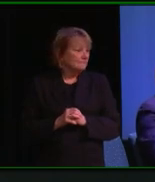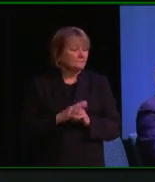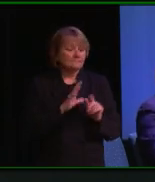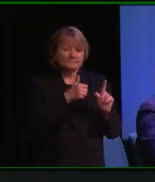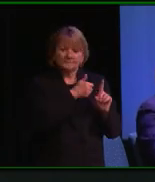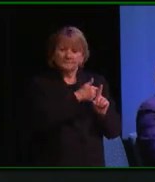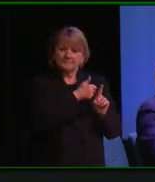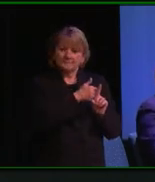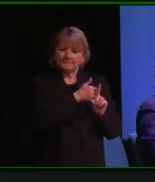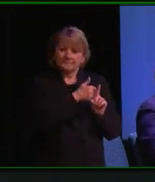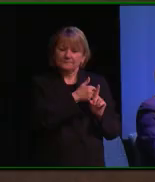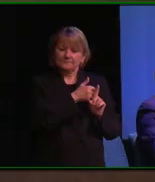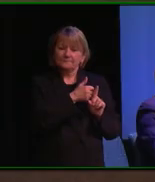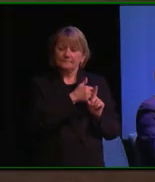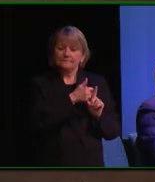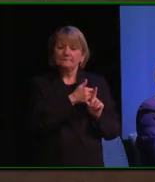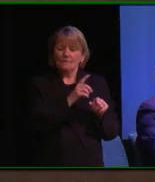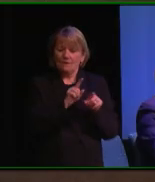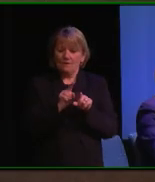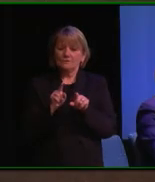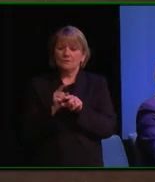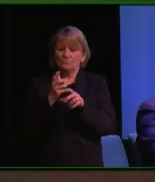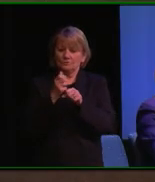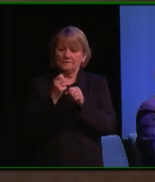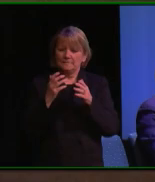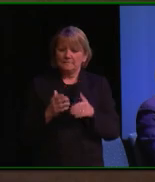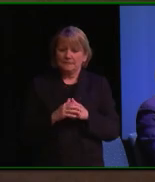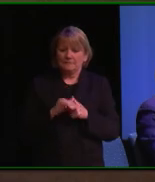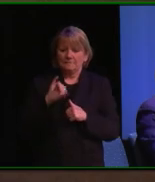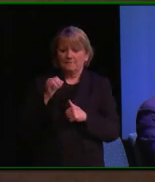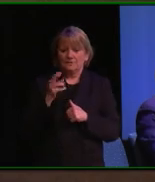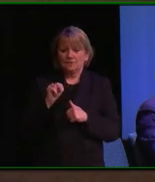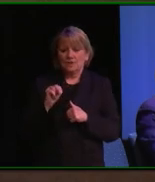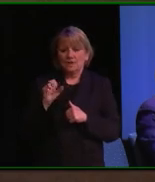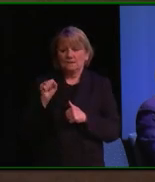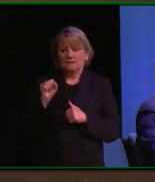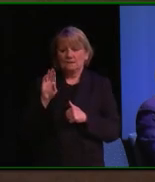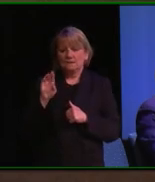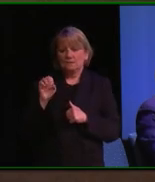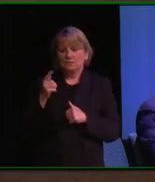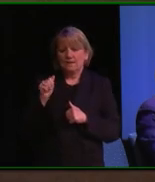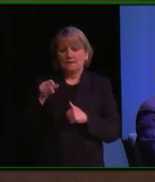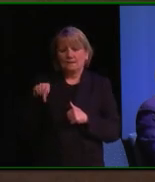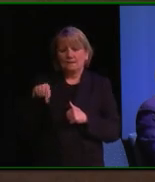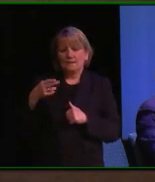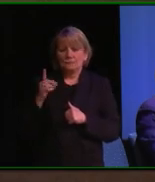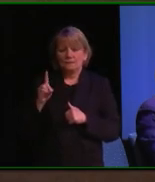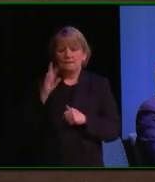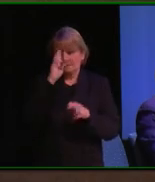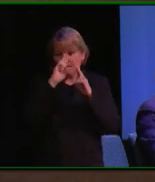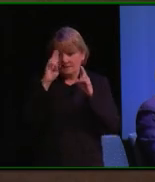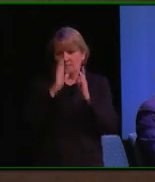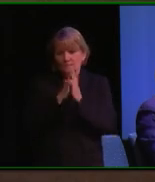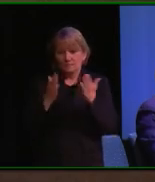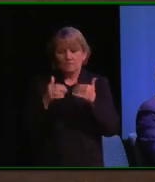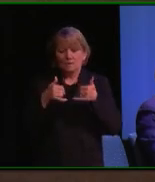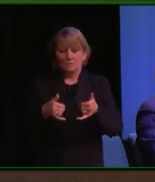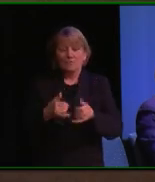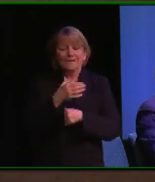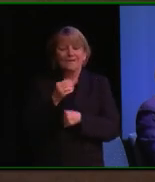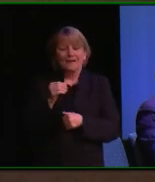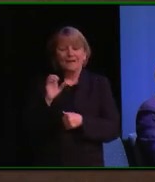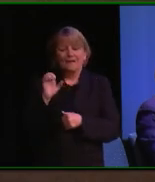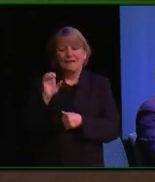Melinda is also the recipient of the John J. Sprague PhD Honors Book Award and the